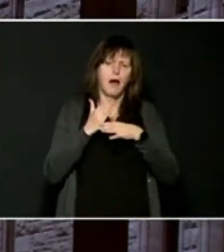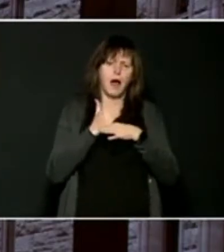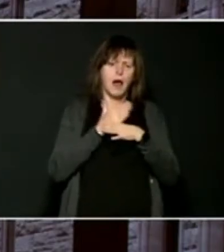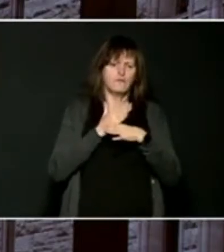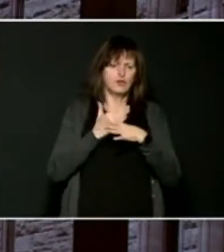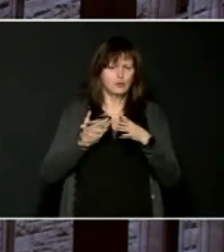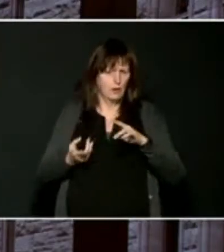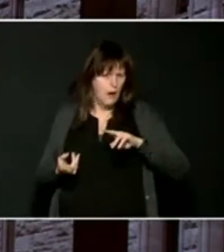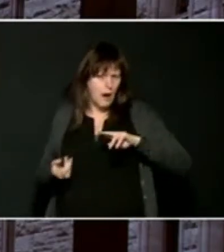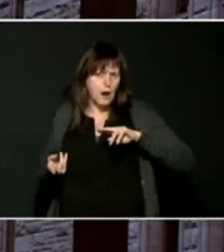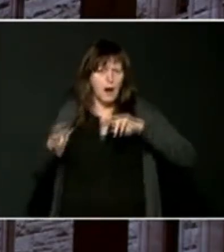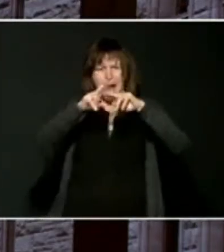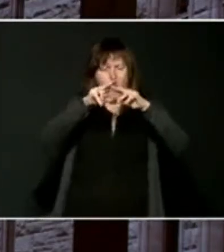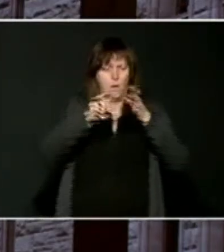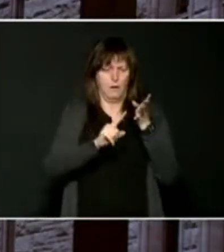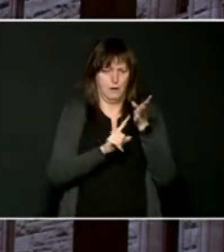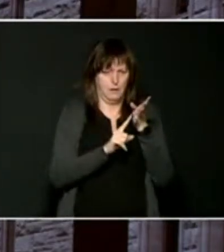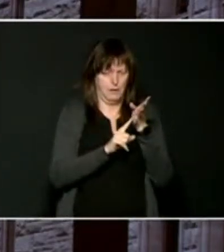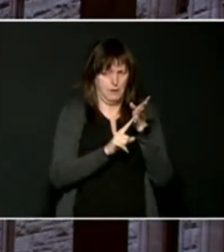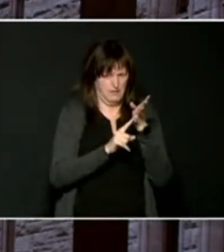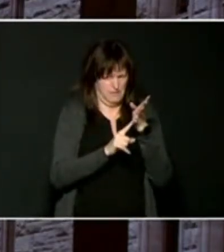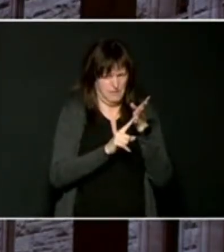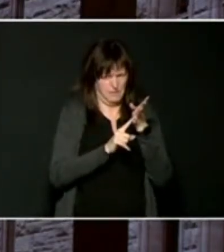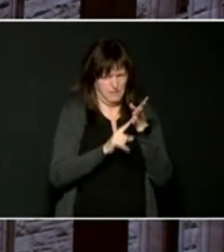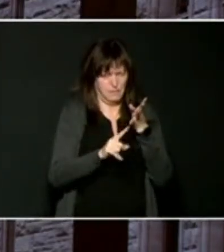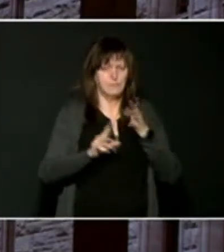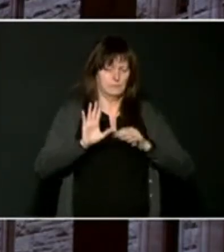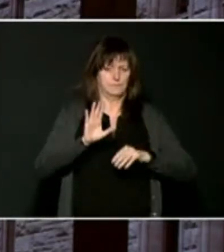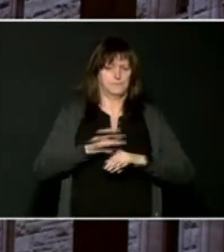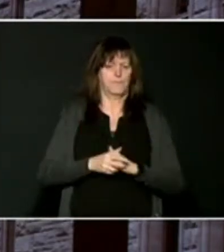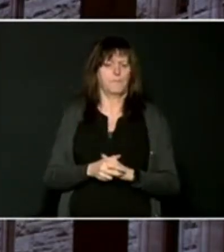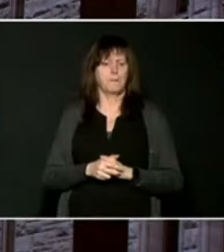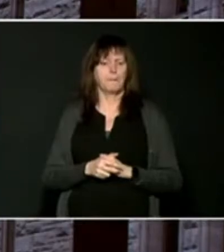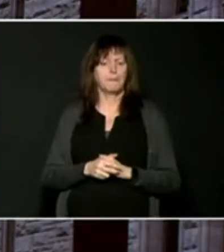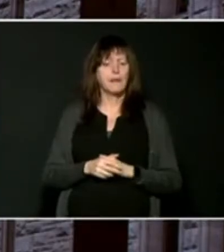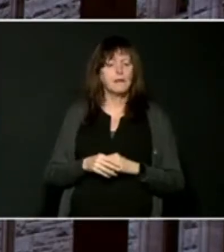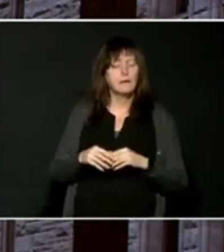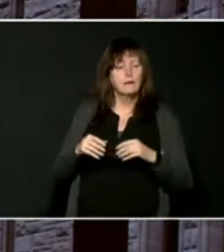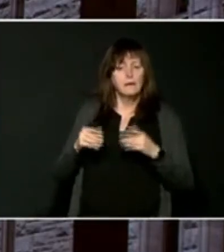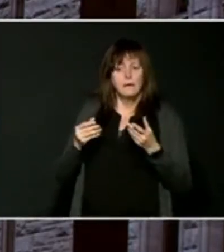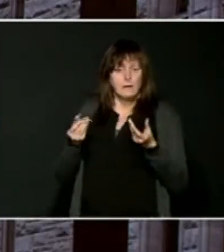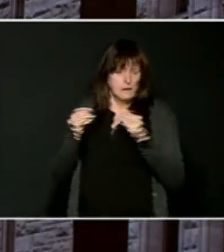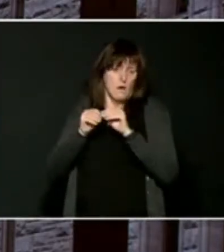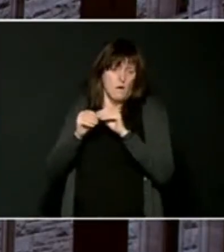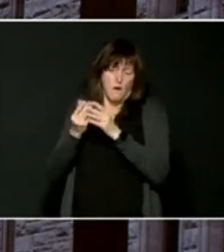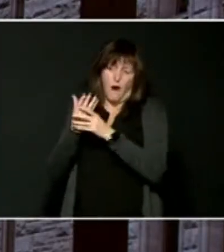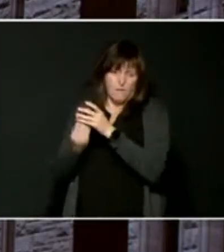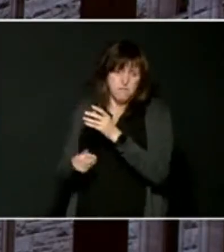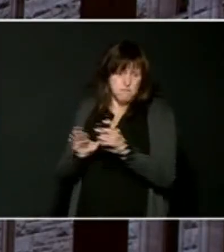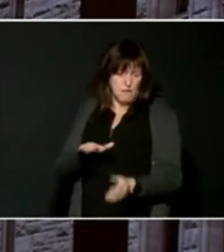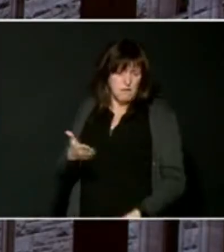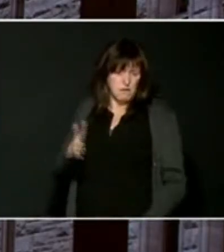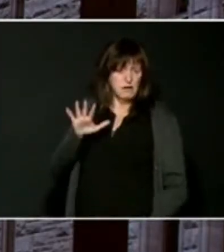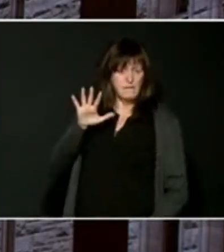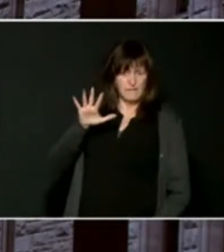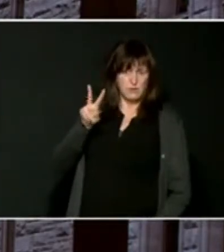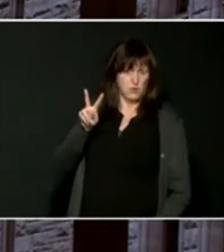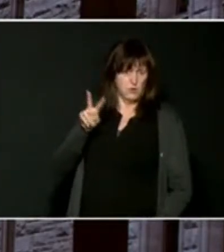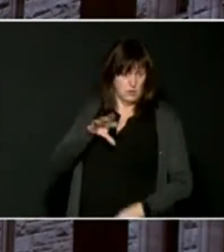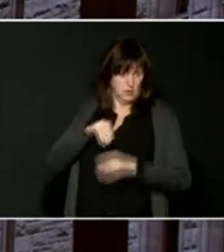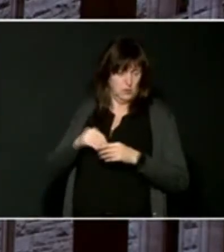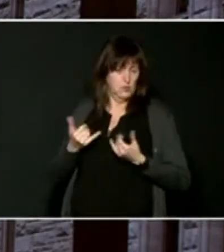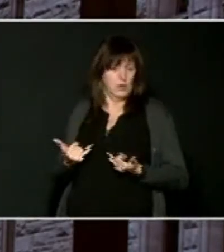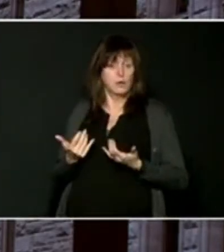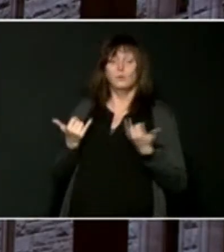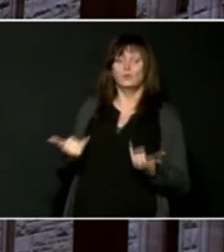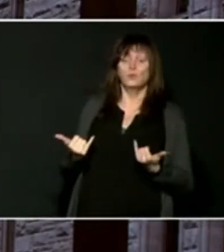March. We've seen reporting additional deaths, 52, and that means it includes 23 today.